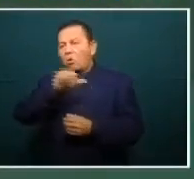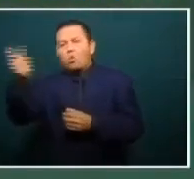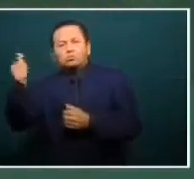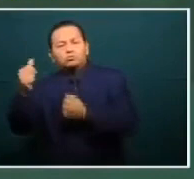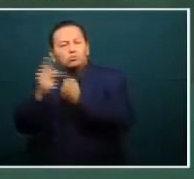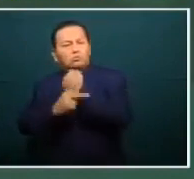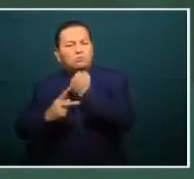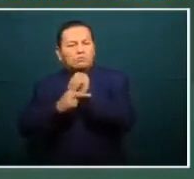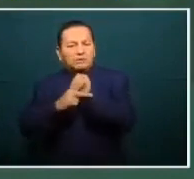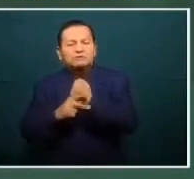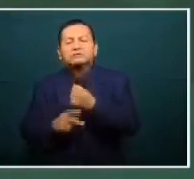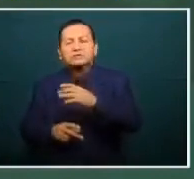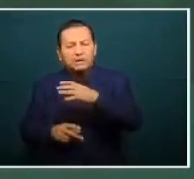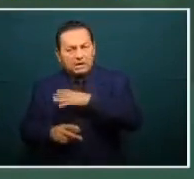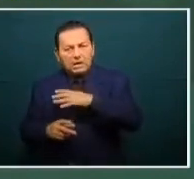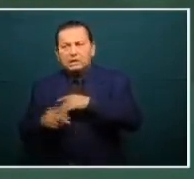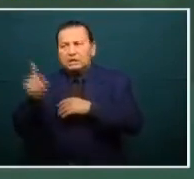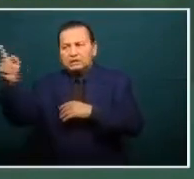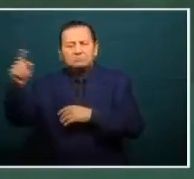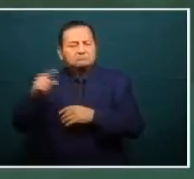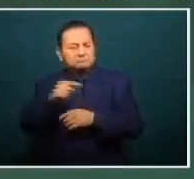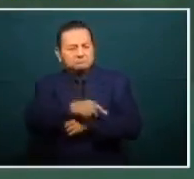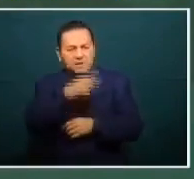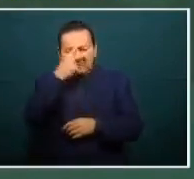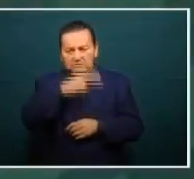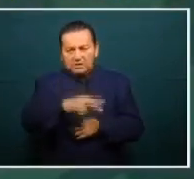unity, national unity.